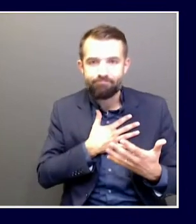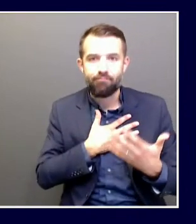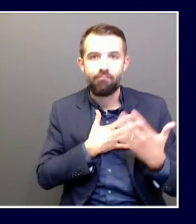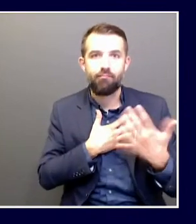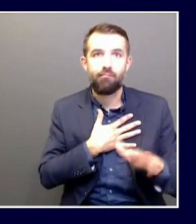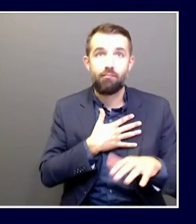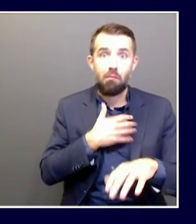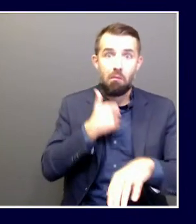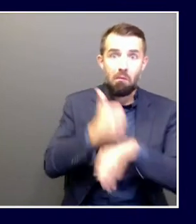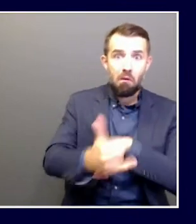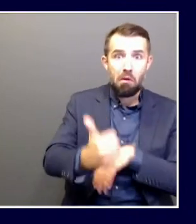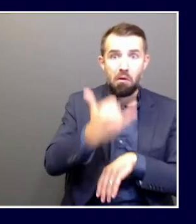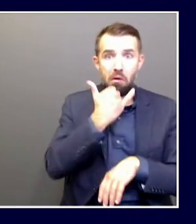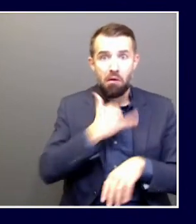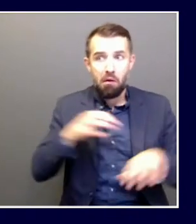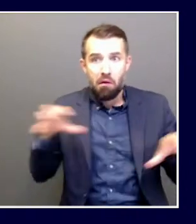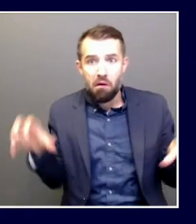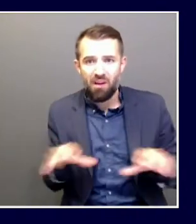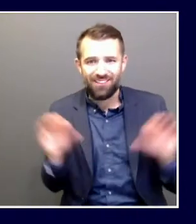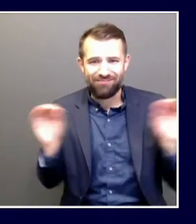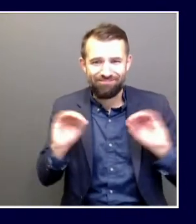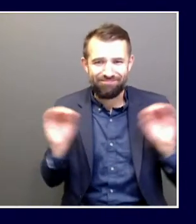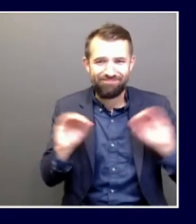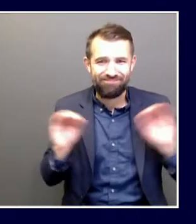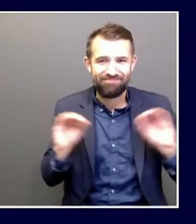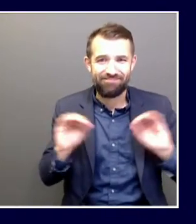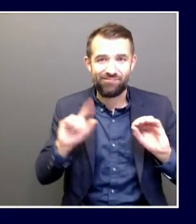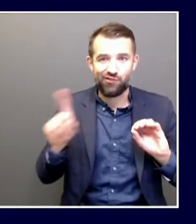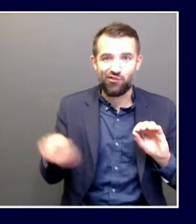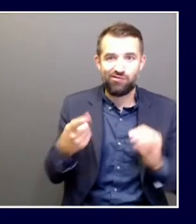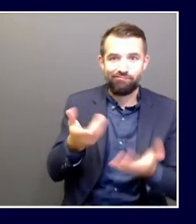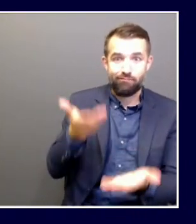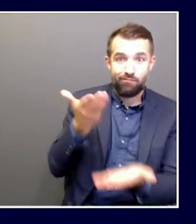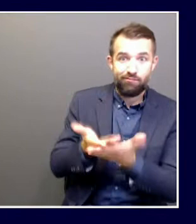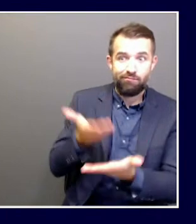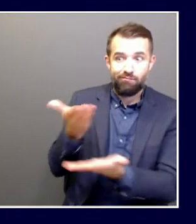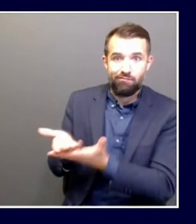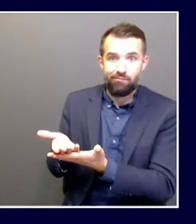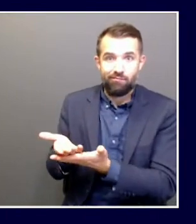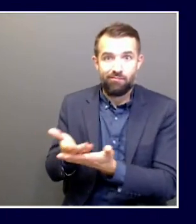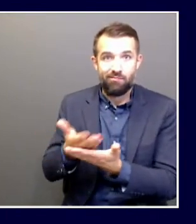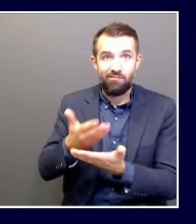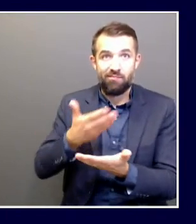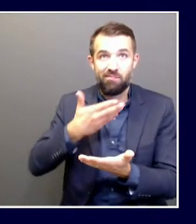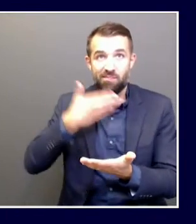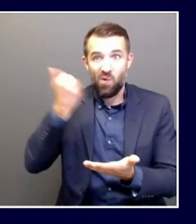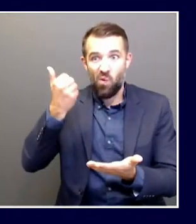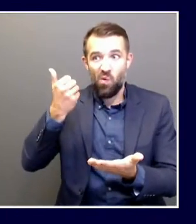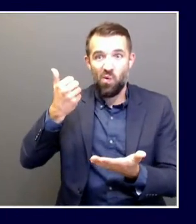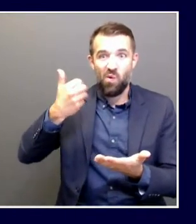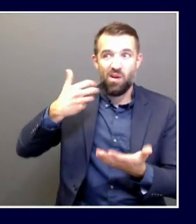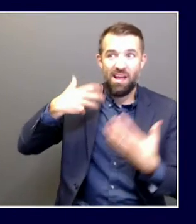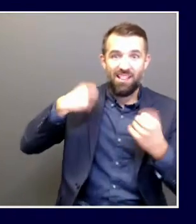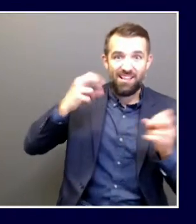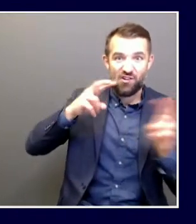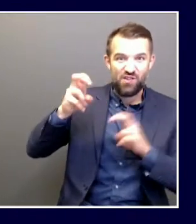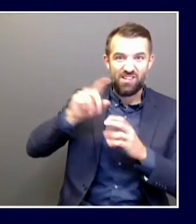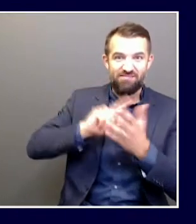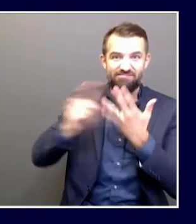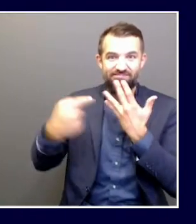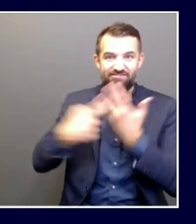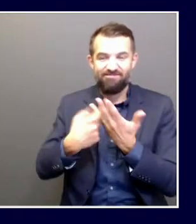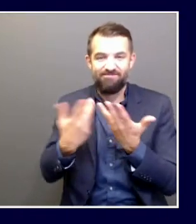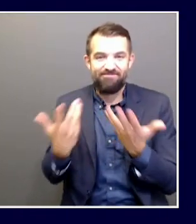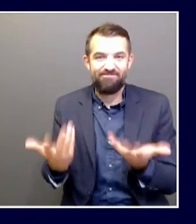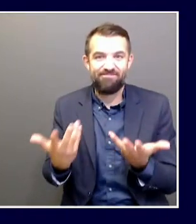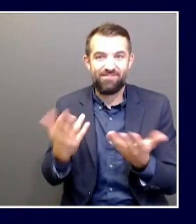the epidemiological backdrop. Mm-hmm. Nationwide, what we've seen for all three vaccines is, depending on